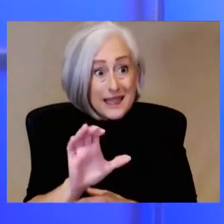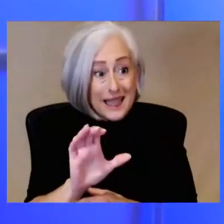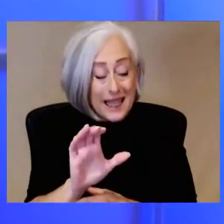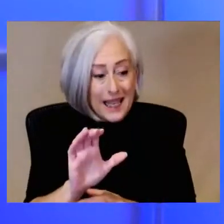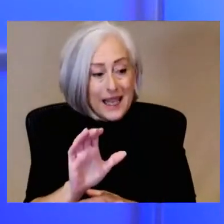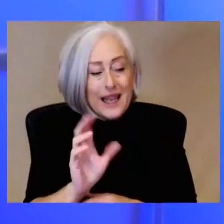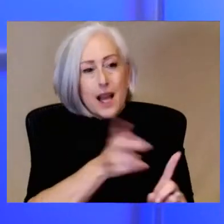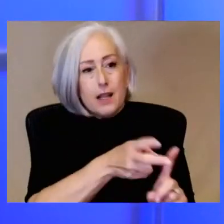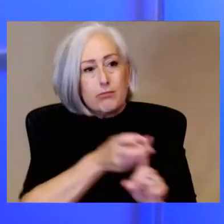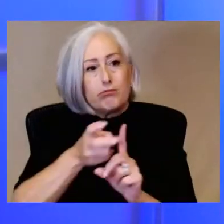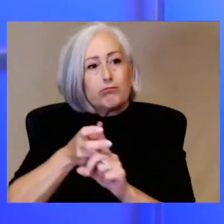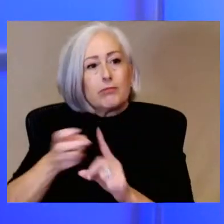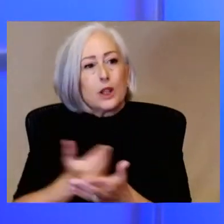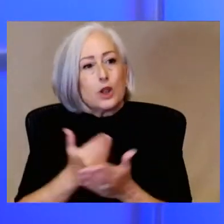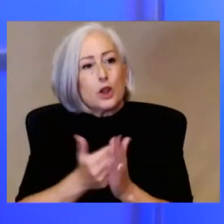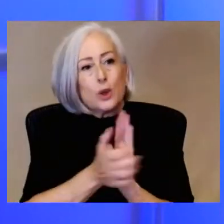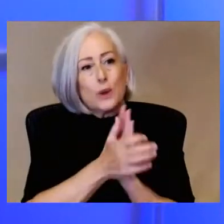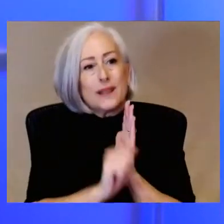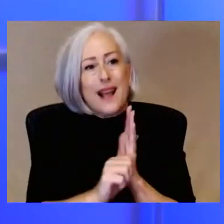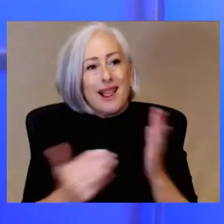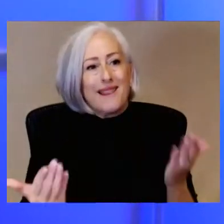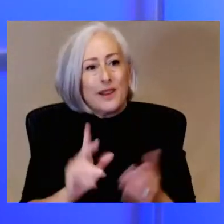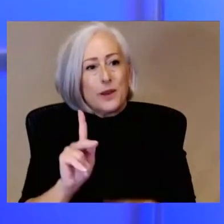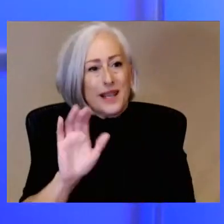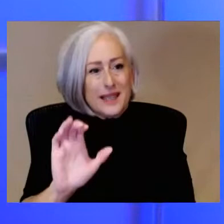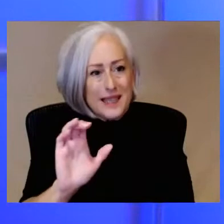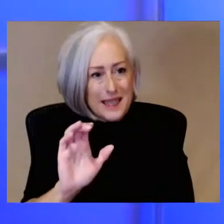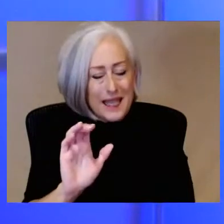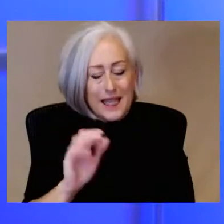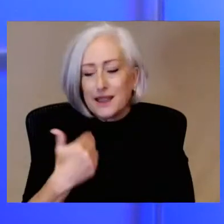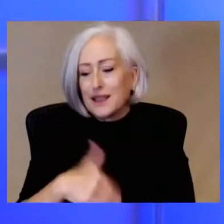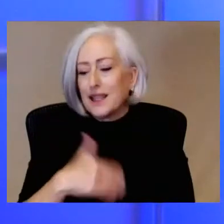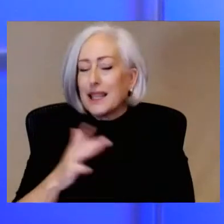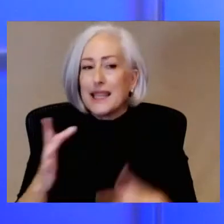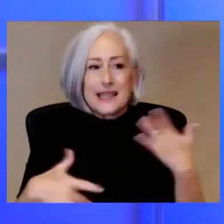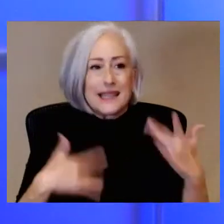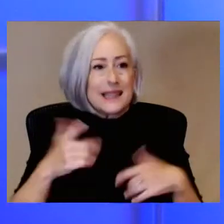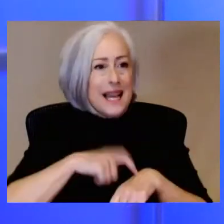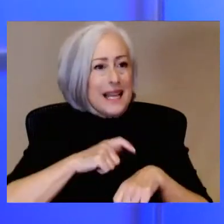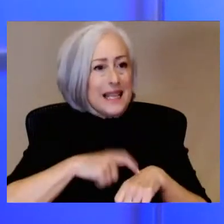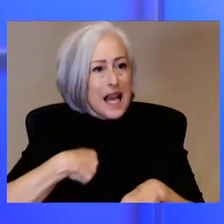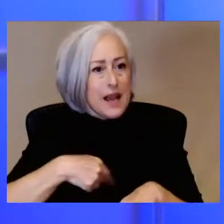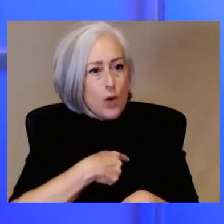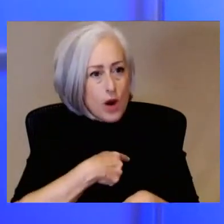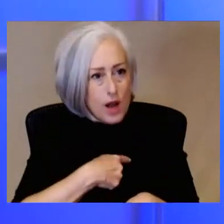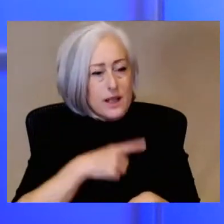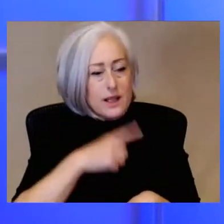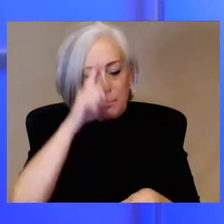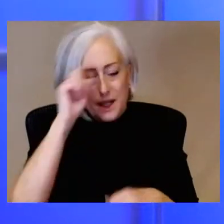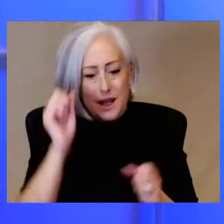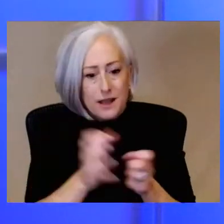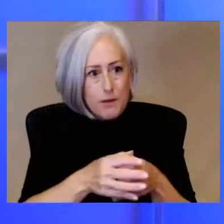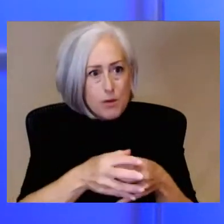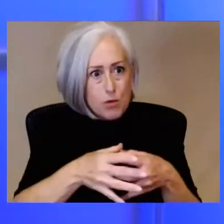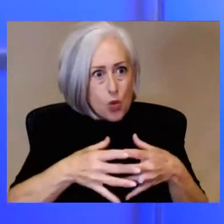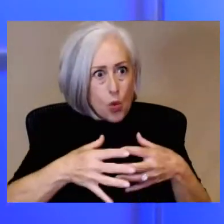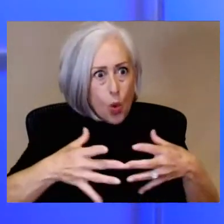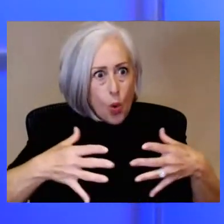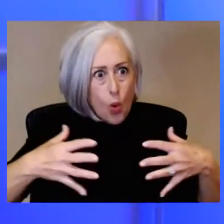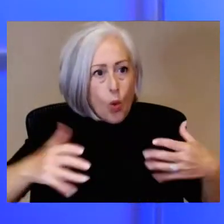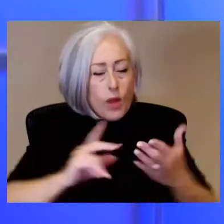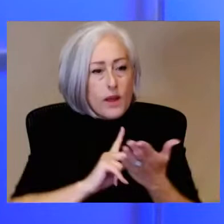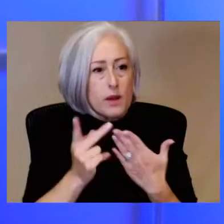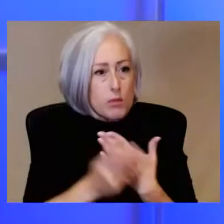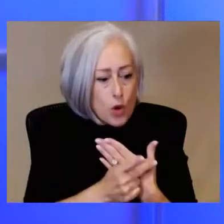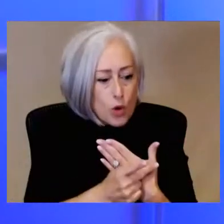Kansas City. And it's just an incredibly exciting time for us because of the growth in our programs, the growth in our